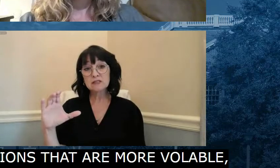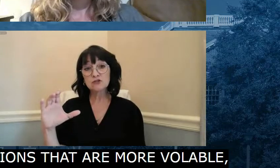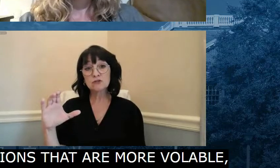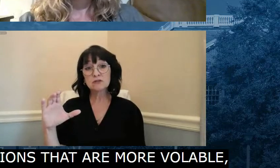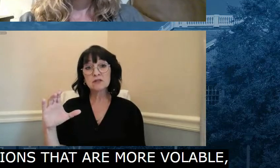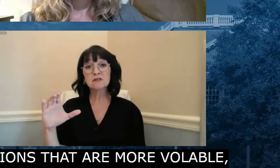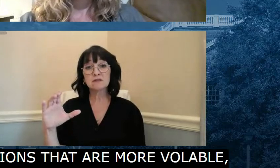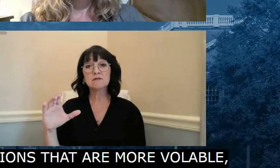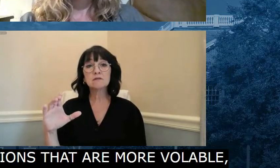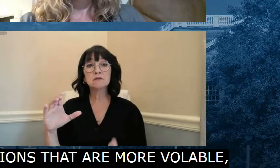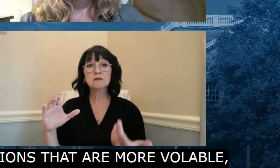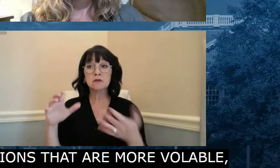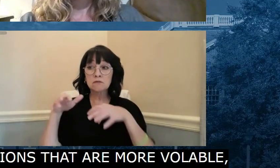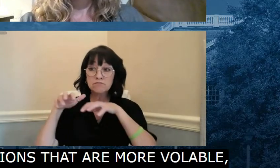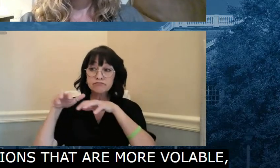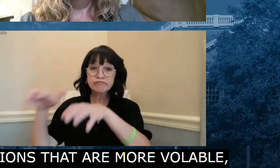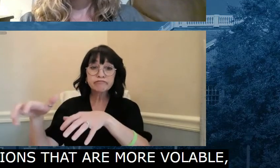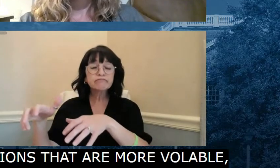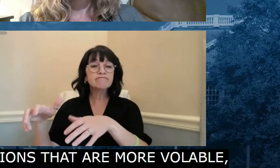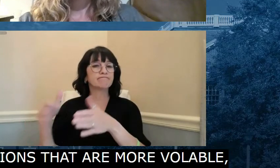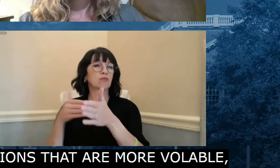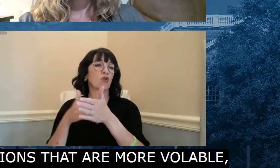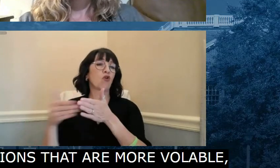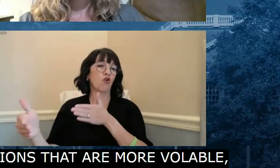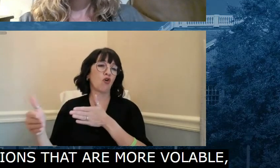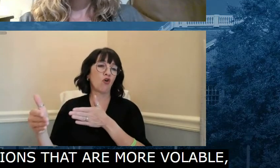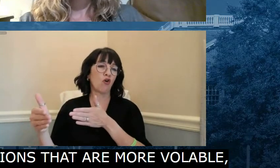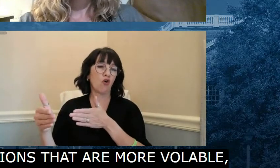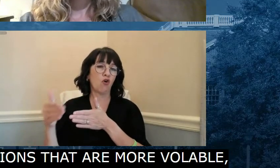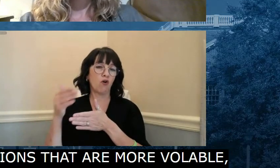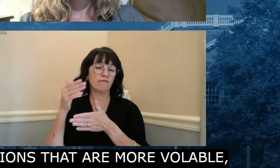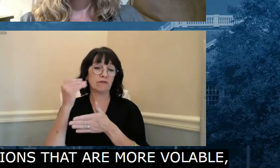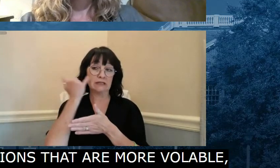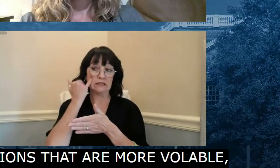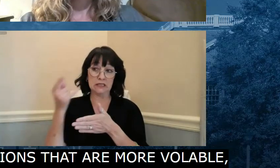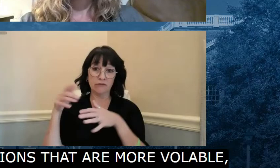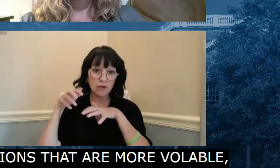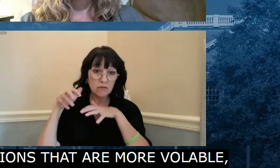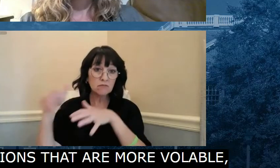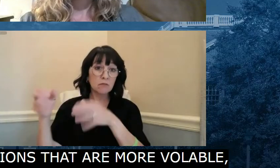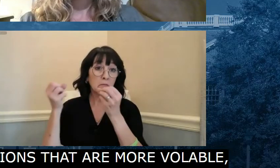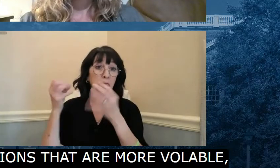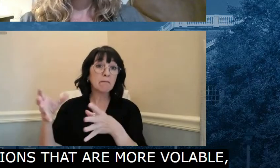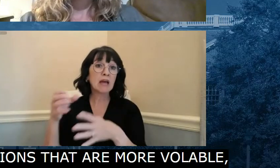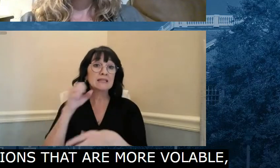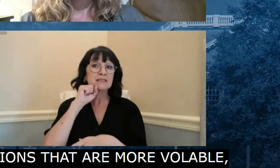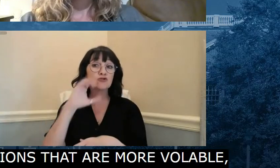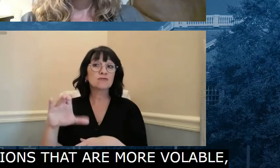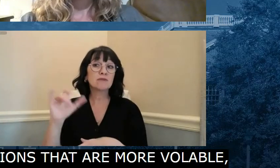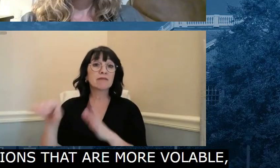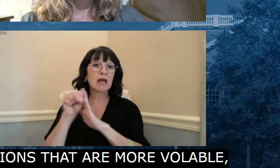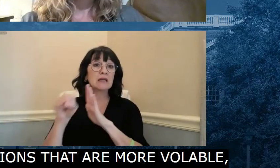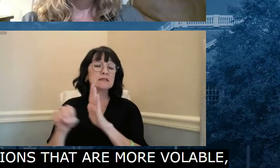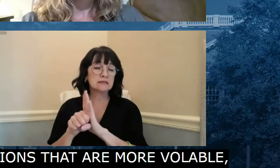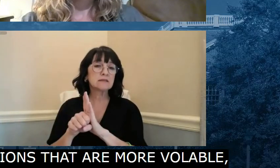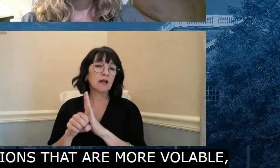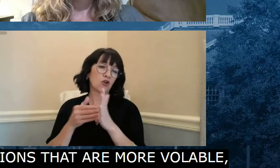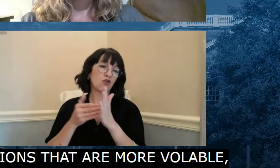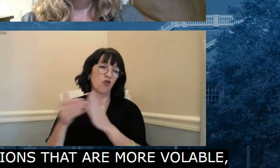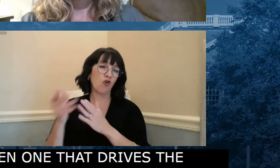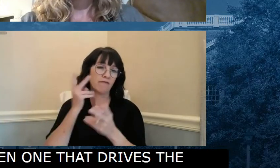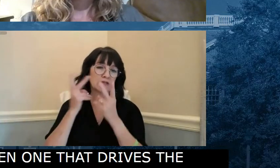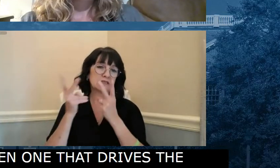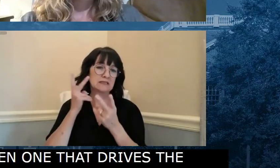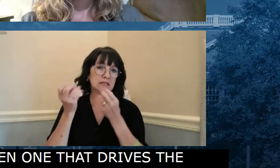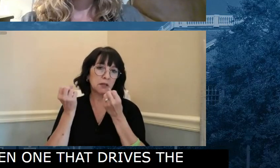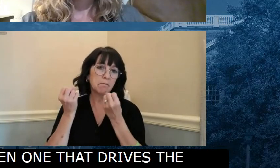distribution is also often one that drives the fatality side of things. But if you look at those websites, you'll see we compare pretty well. I'd like